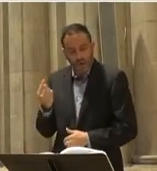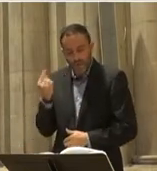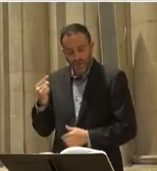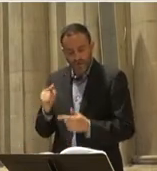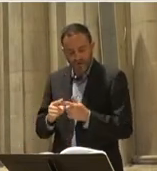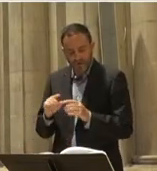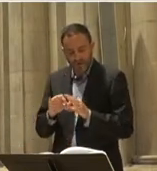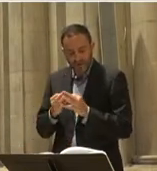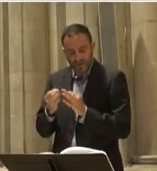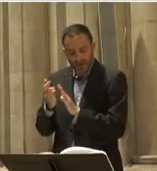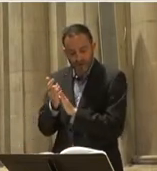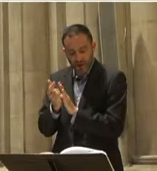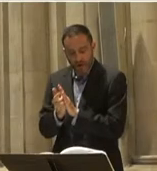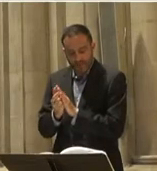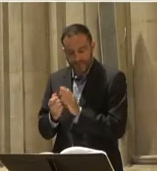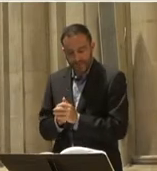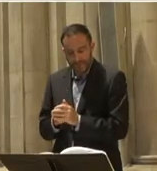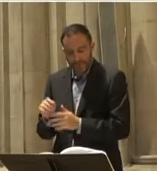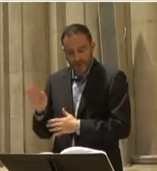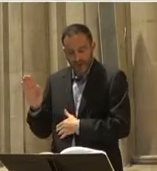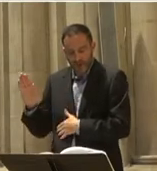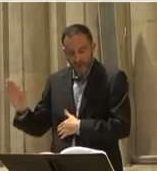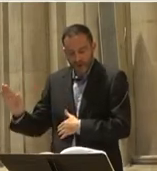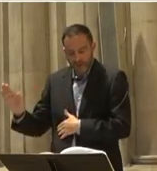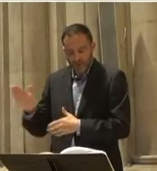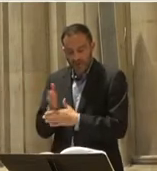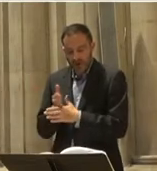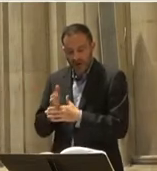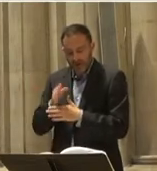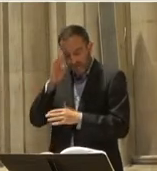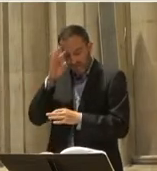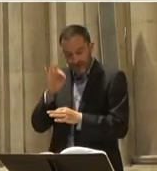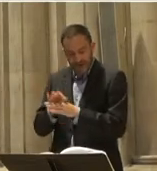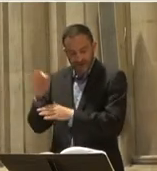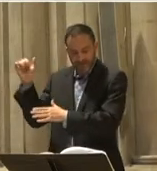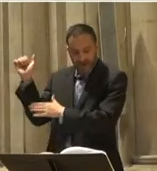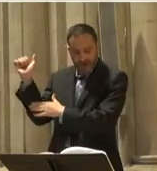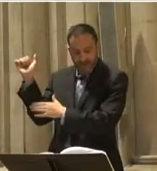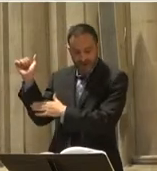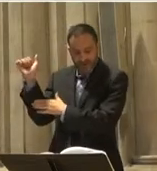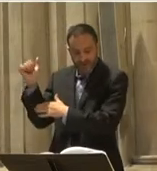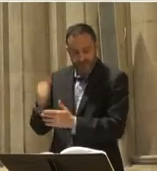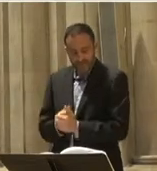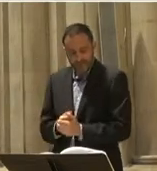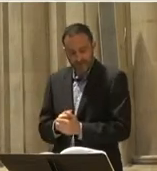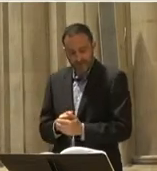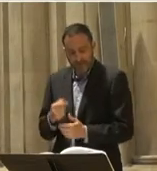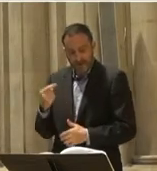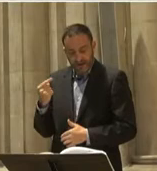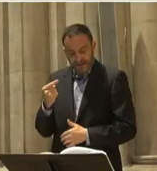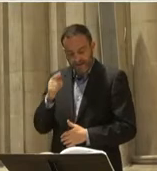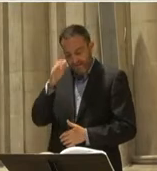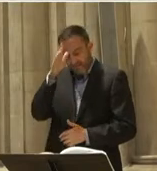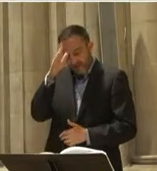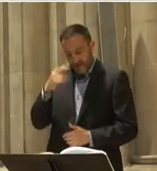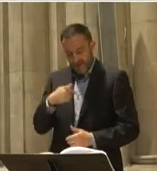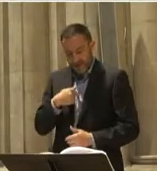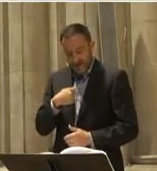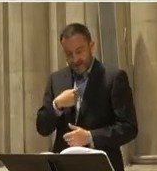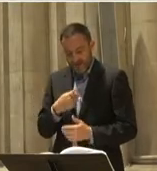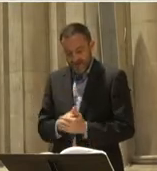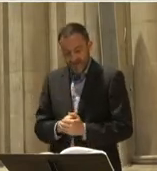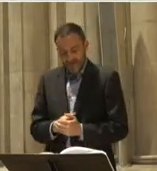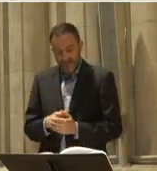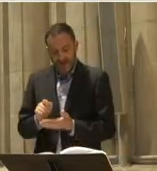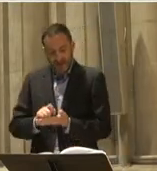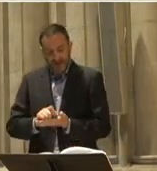only to the adherents of the law, but also to those who share the faith of Abraham. For he is the father of all